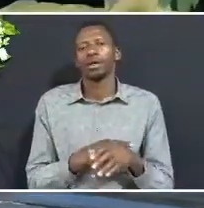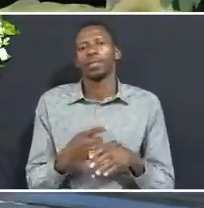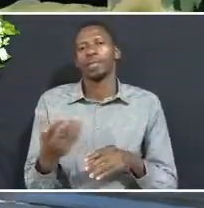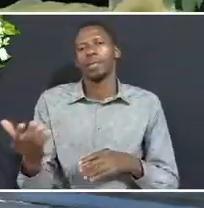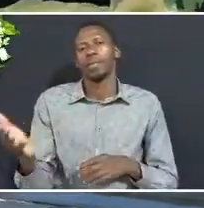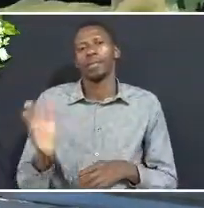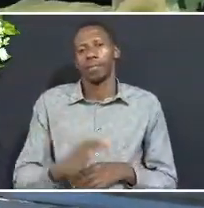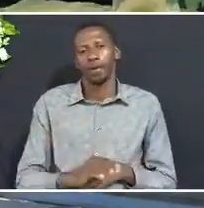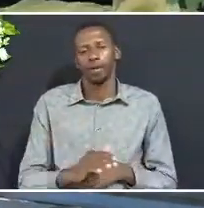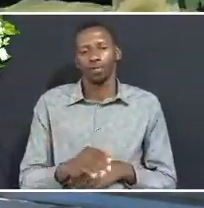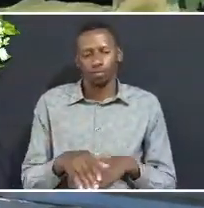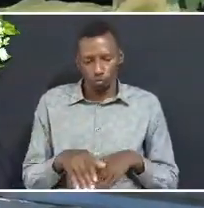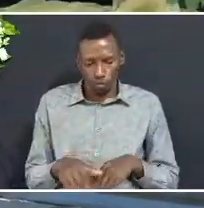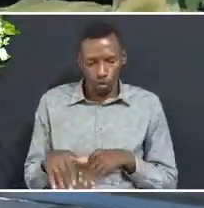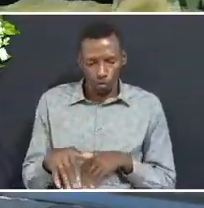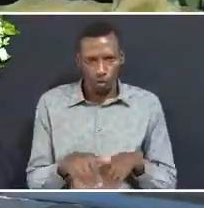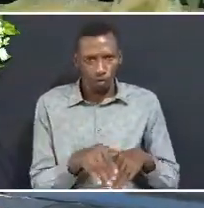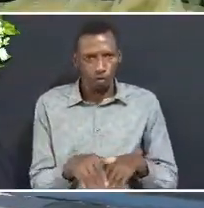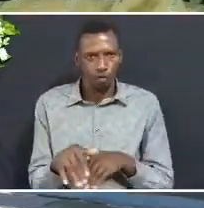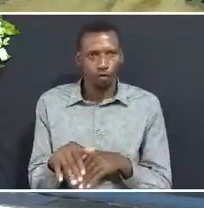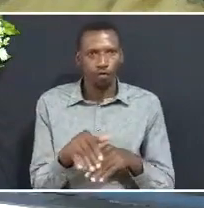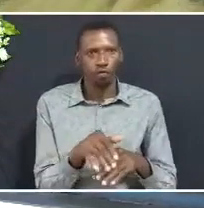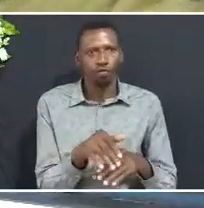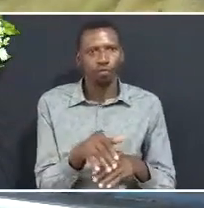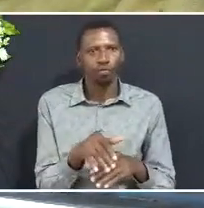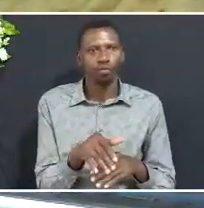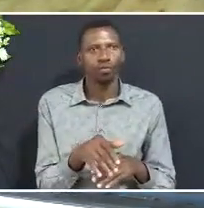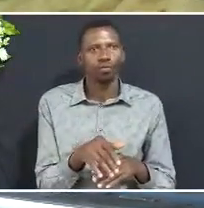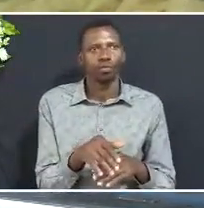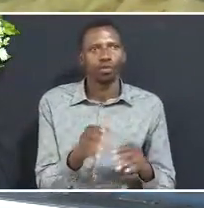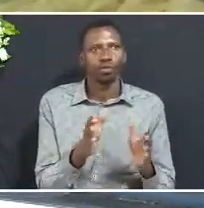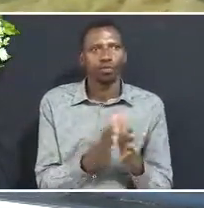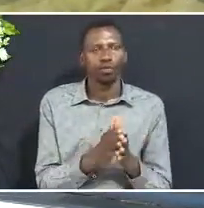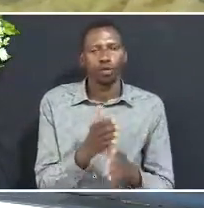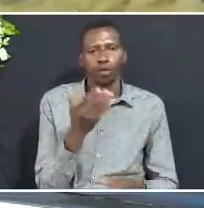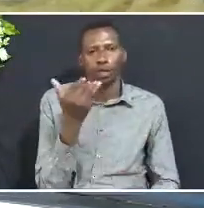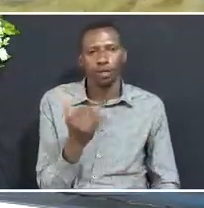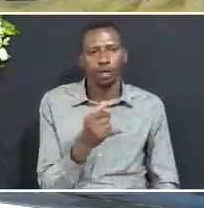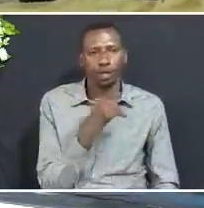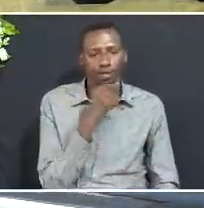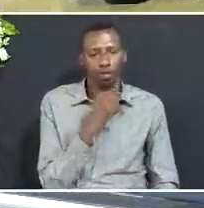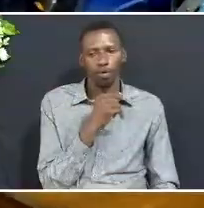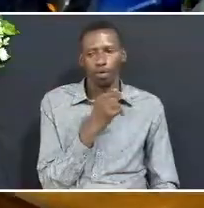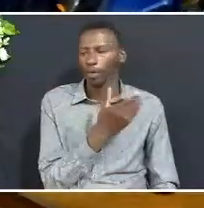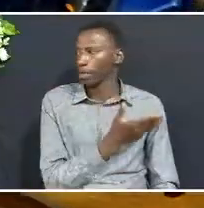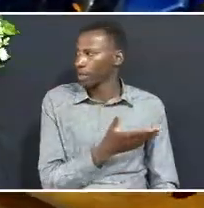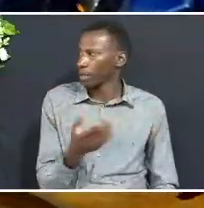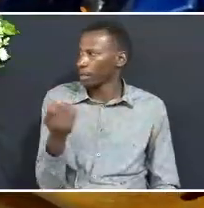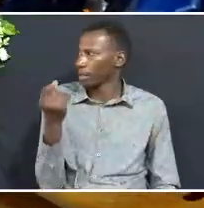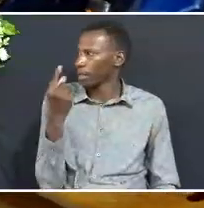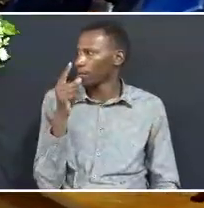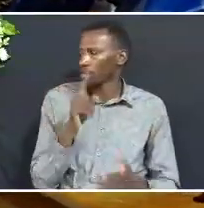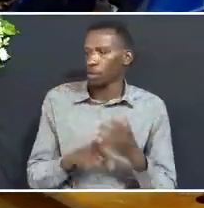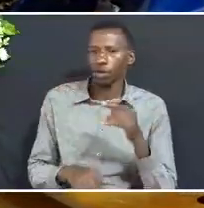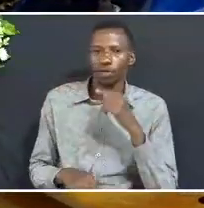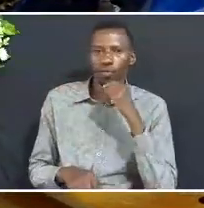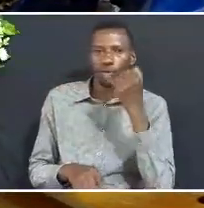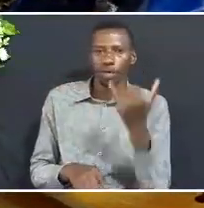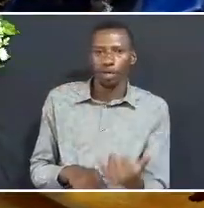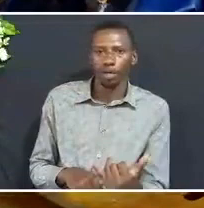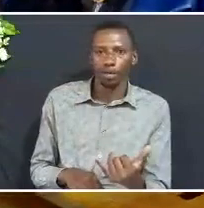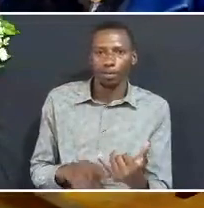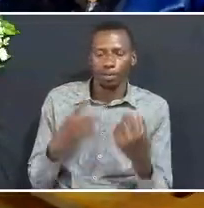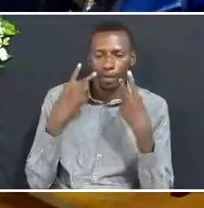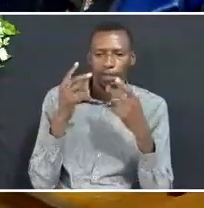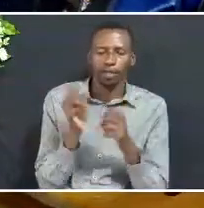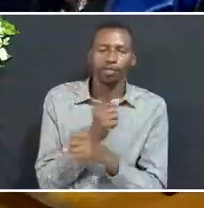path to follow up with the young boy, they realized the young boy was nowhere to be seen,